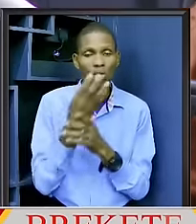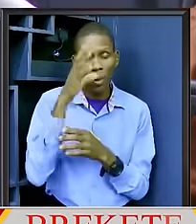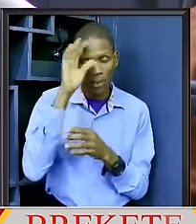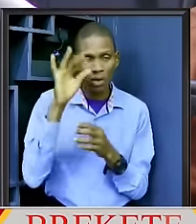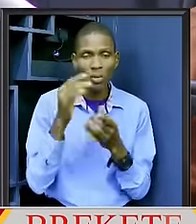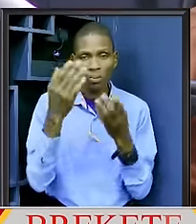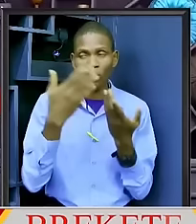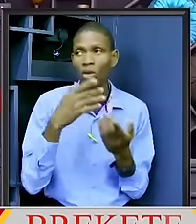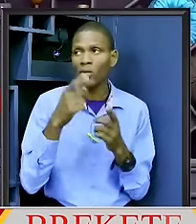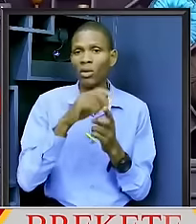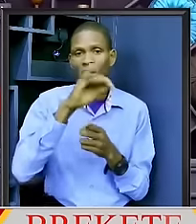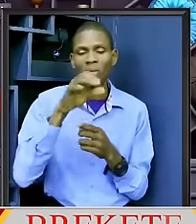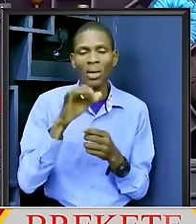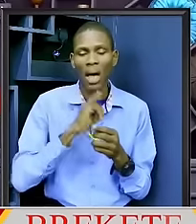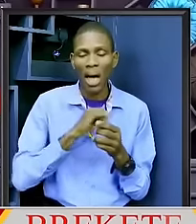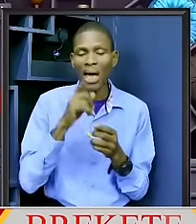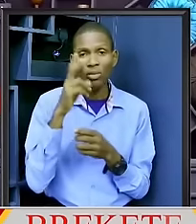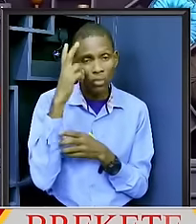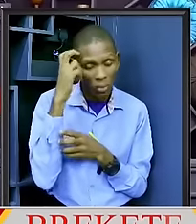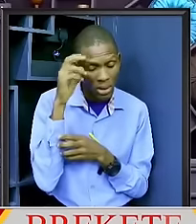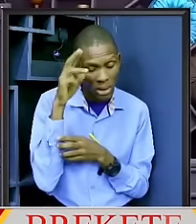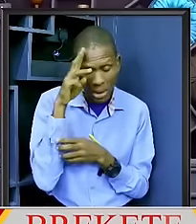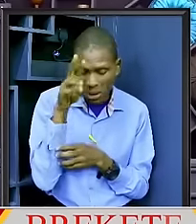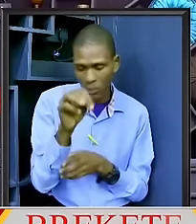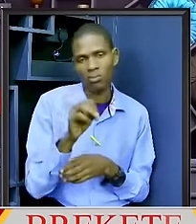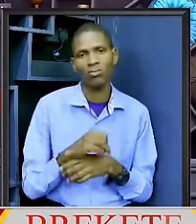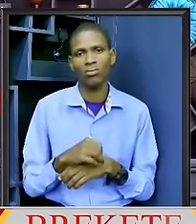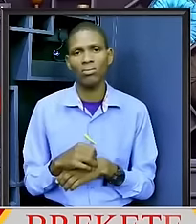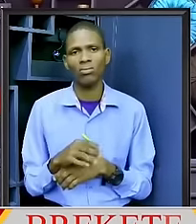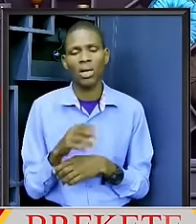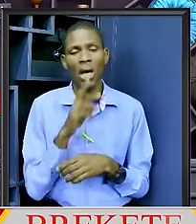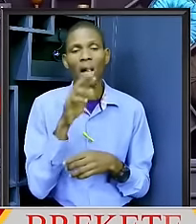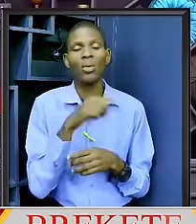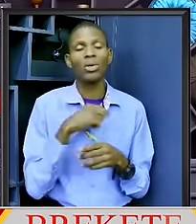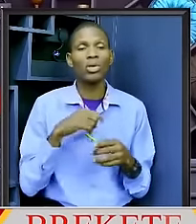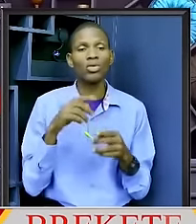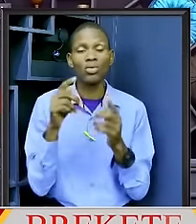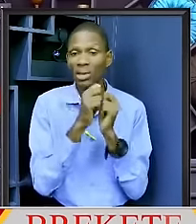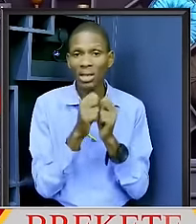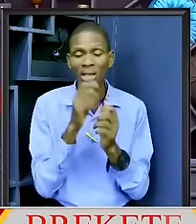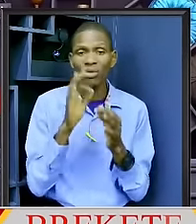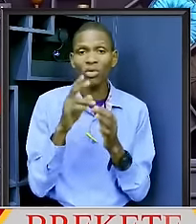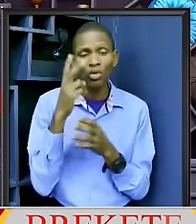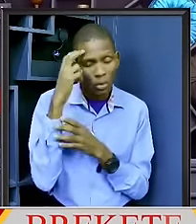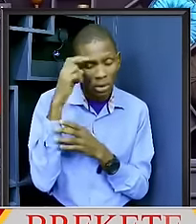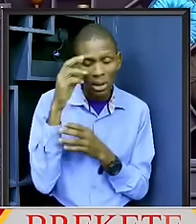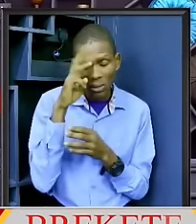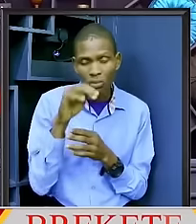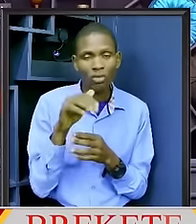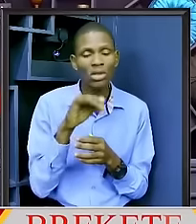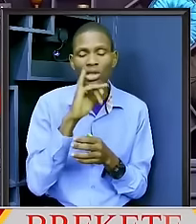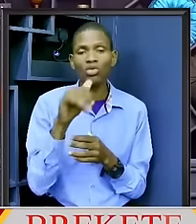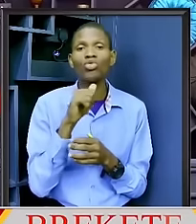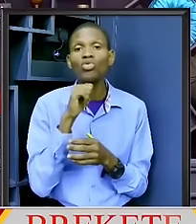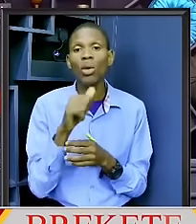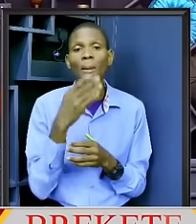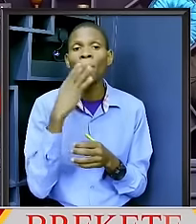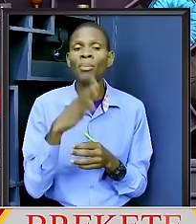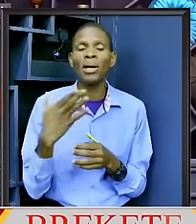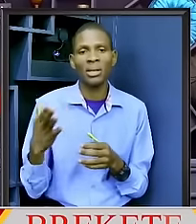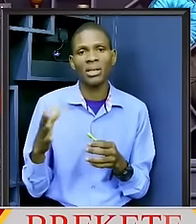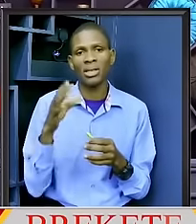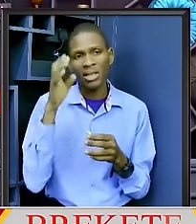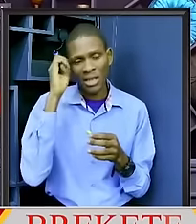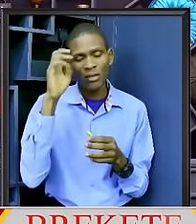they suspect them? Are we together? Yes, sir. If you suspect him, no be bad thing. He go suspect